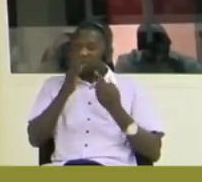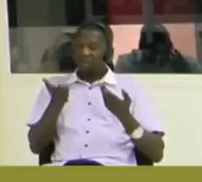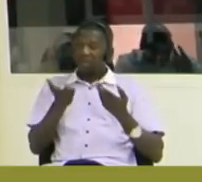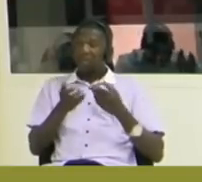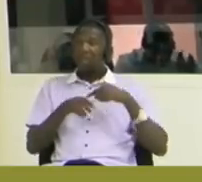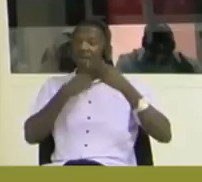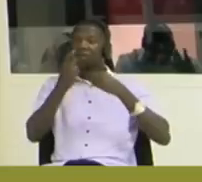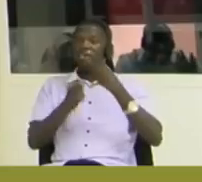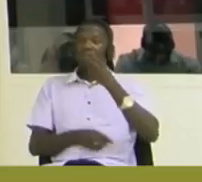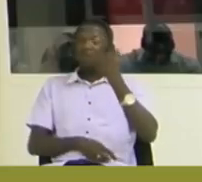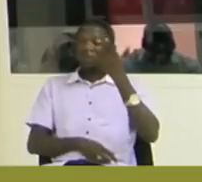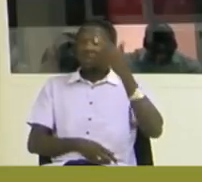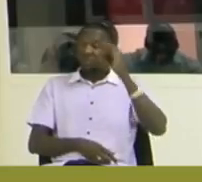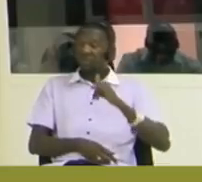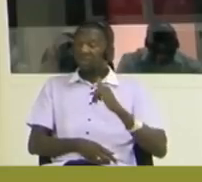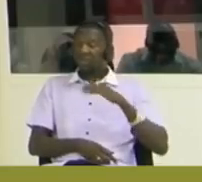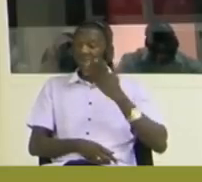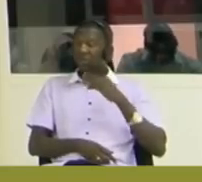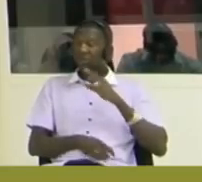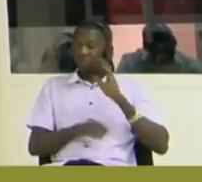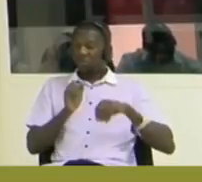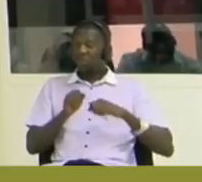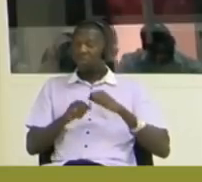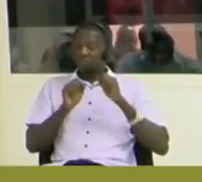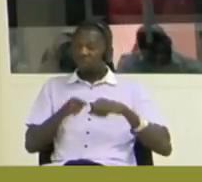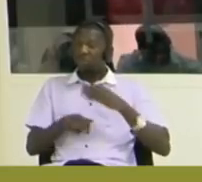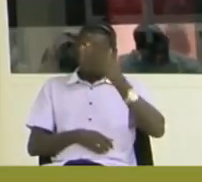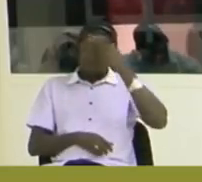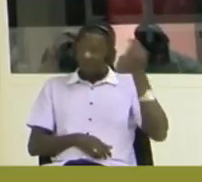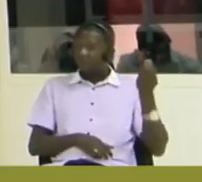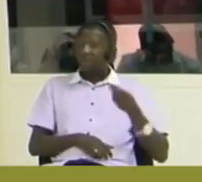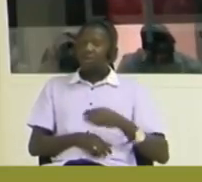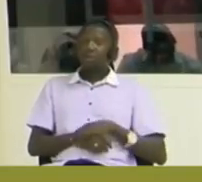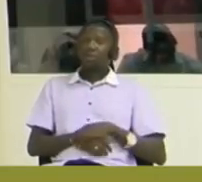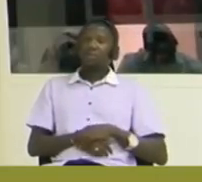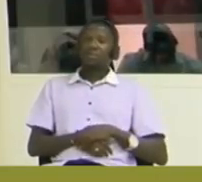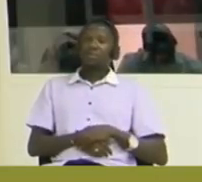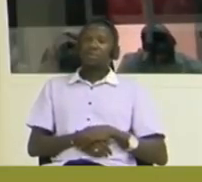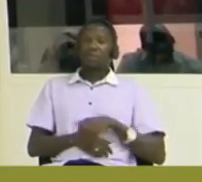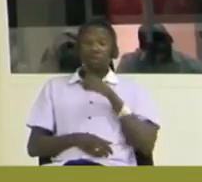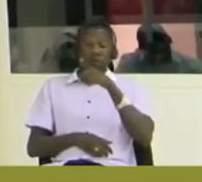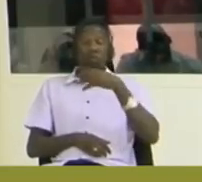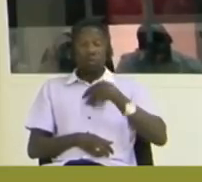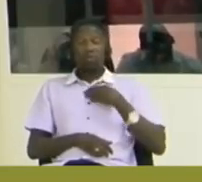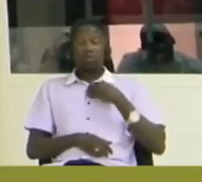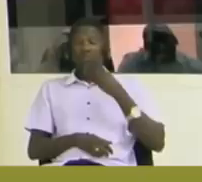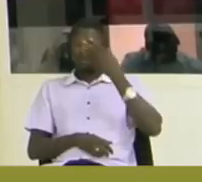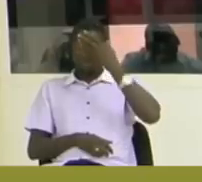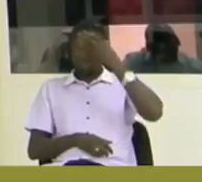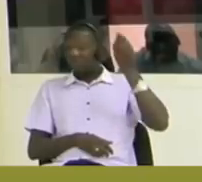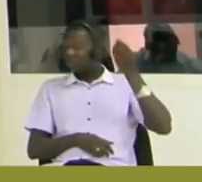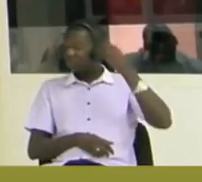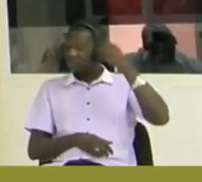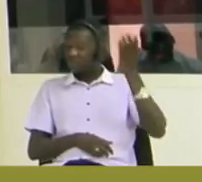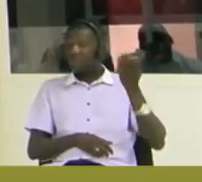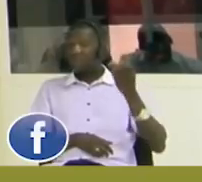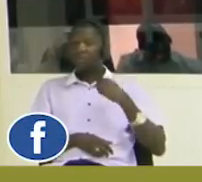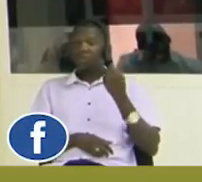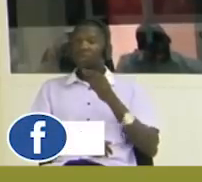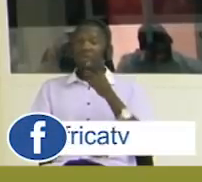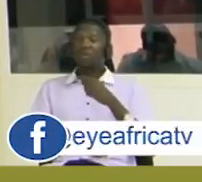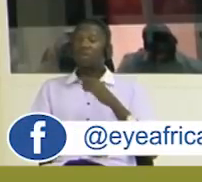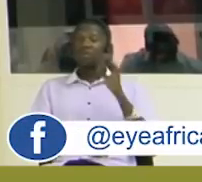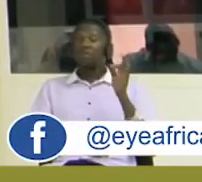human. I'm not superhuman. You want to forget because this was such a terrible crime.